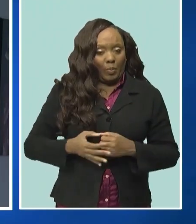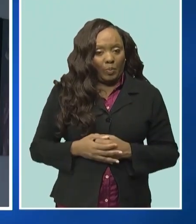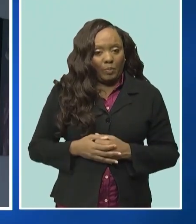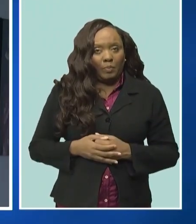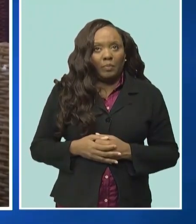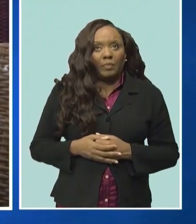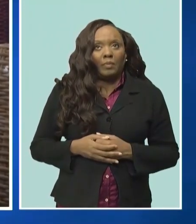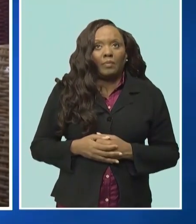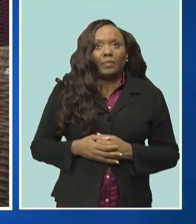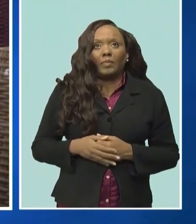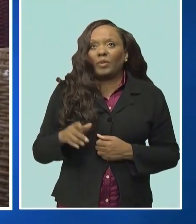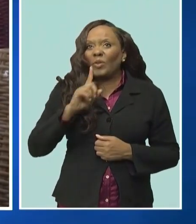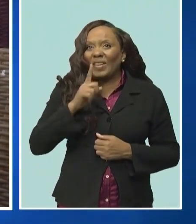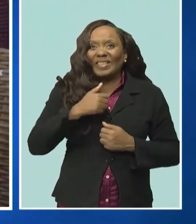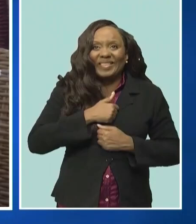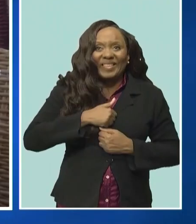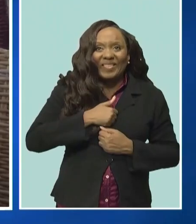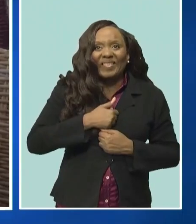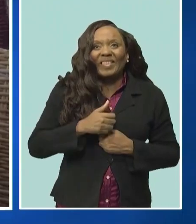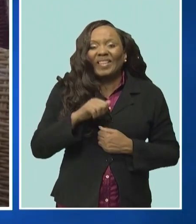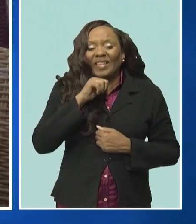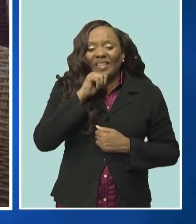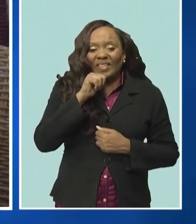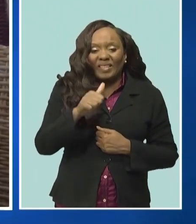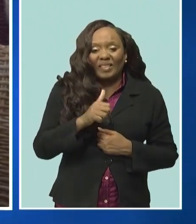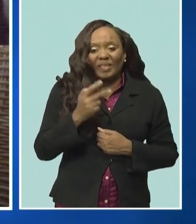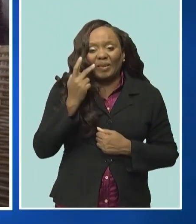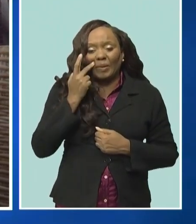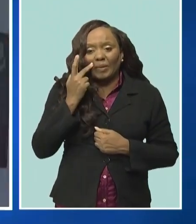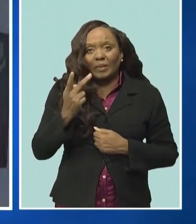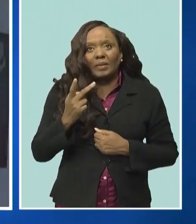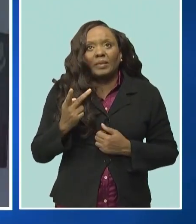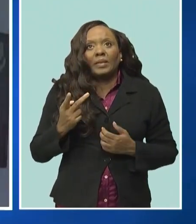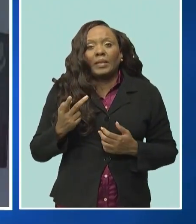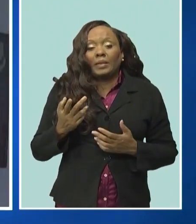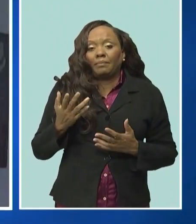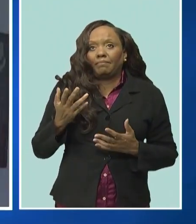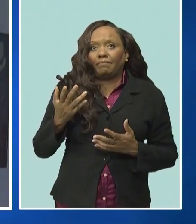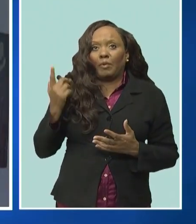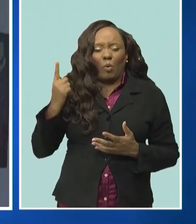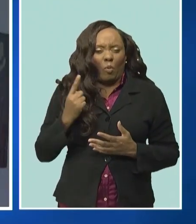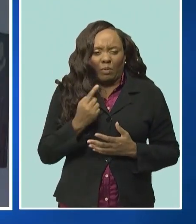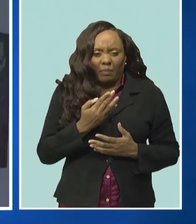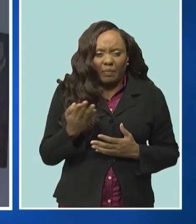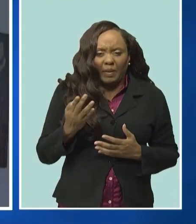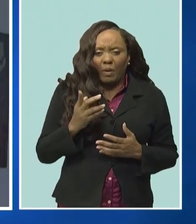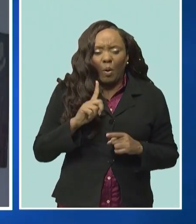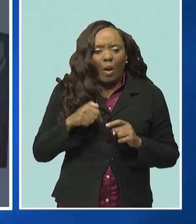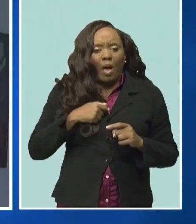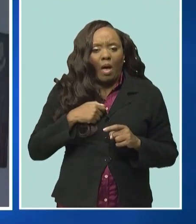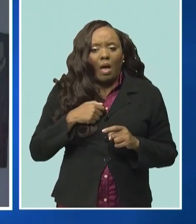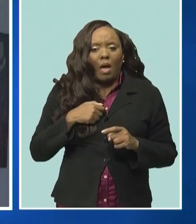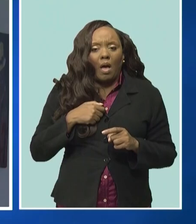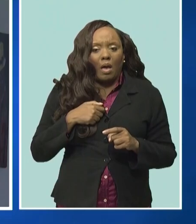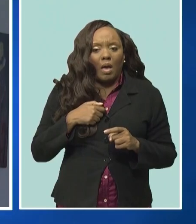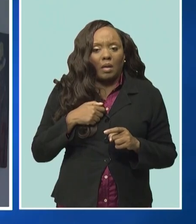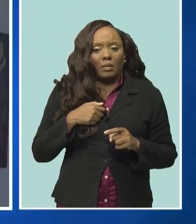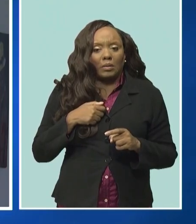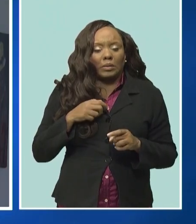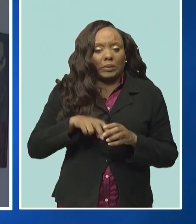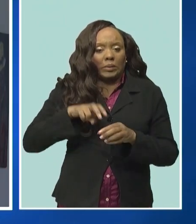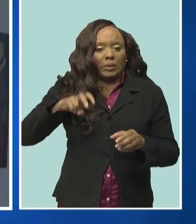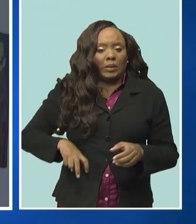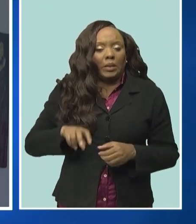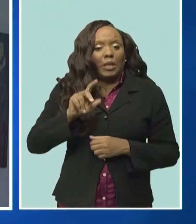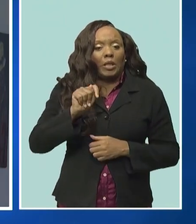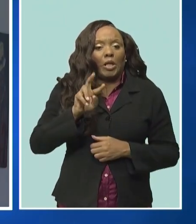biggest regret was not seeing the draft rules done become permanent. One of my regrets when I left the tribunal in March was that